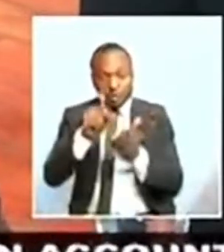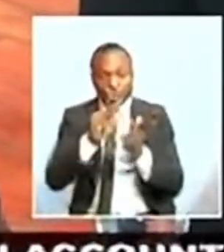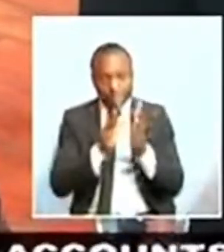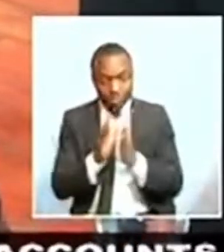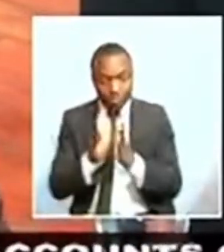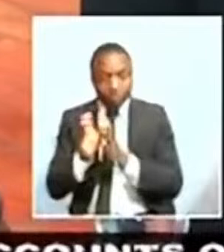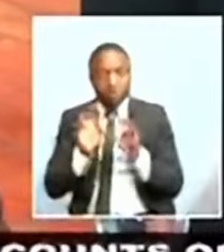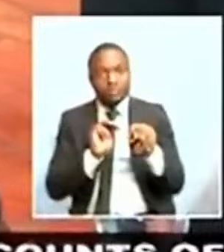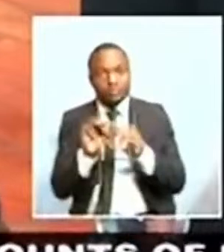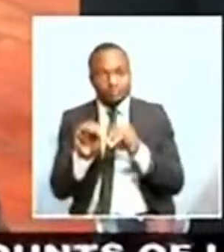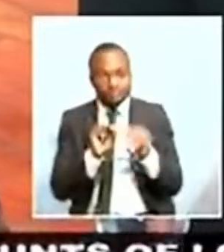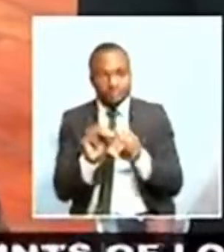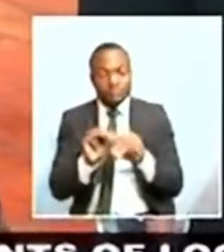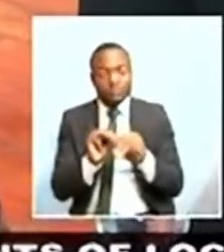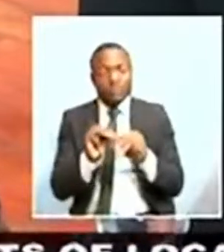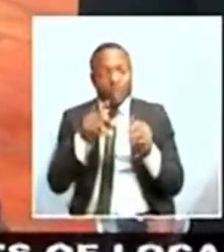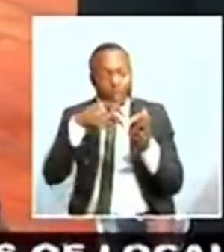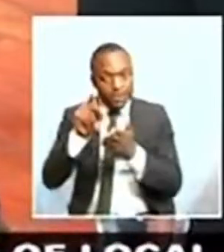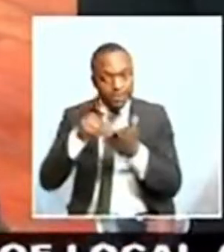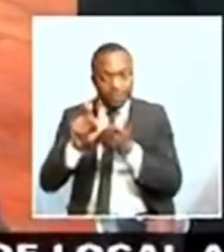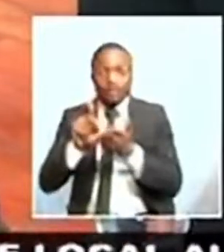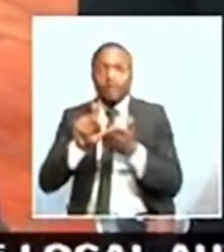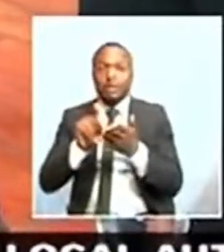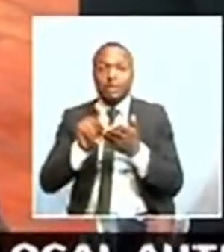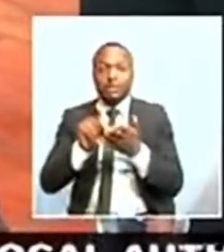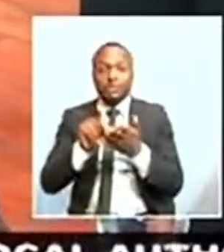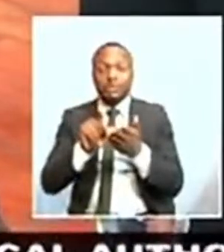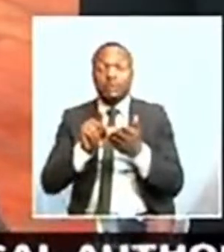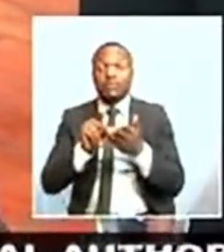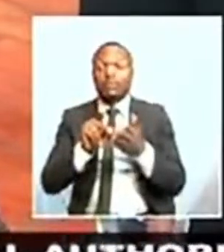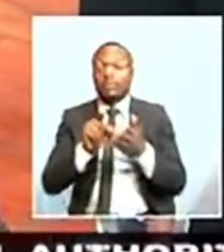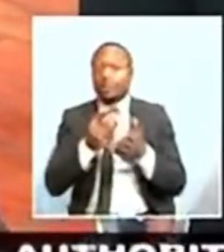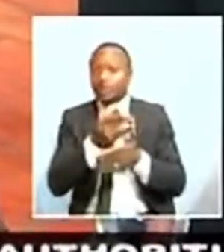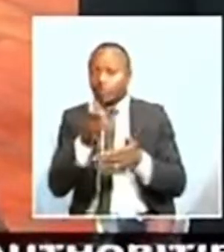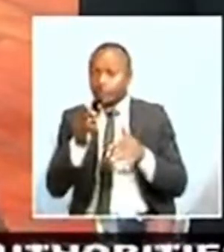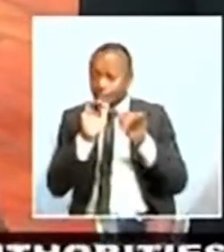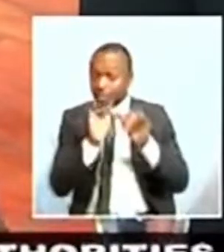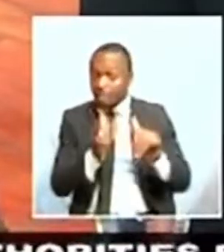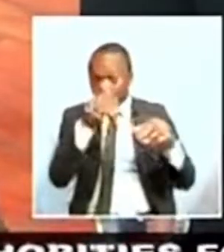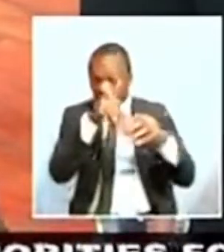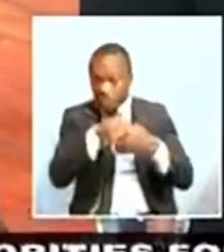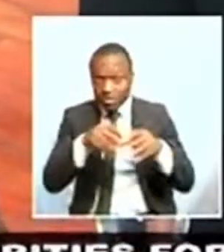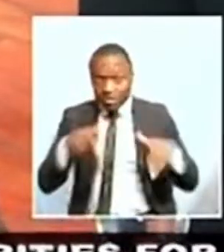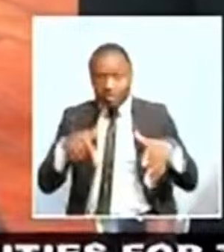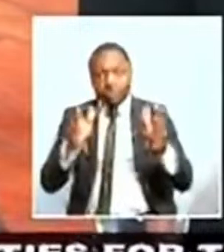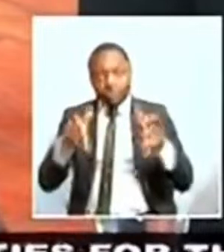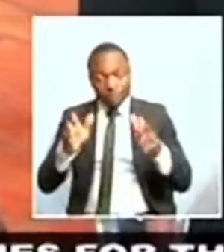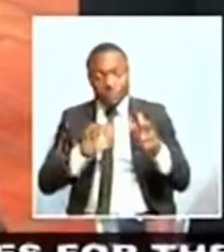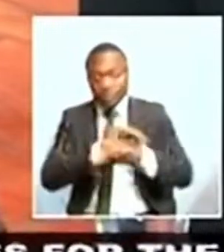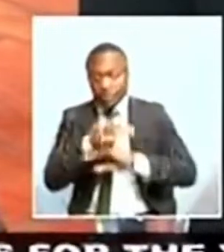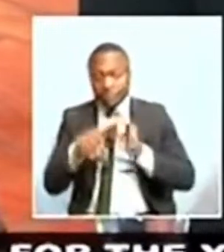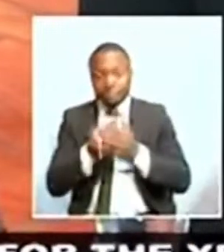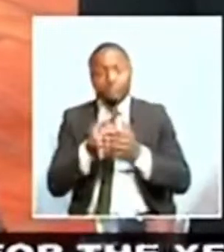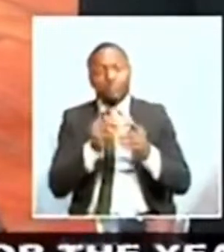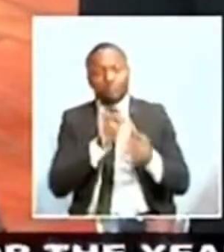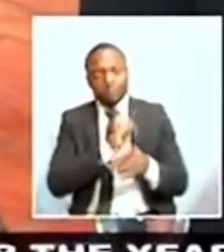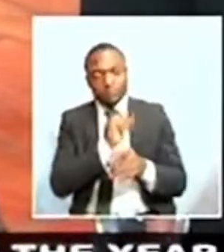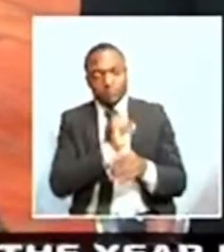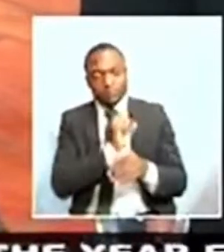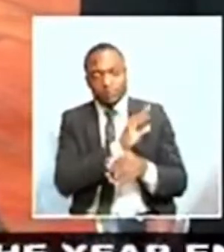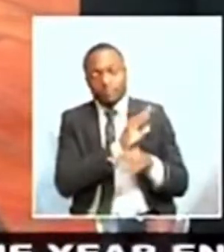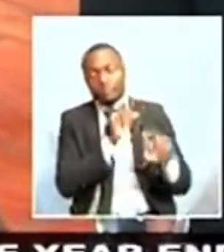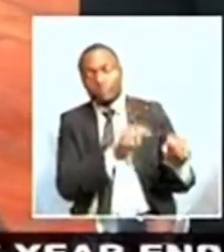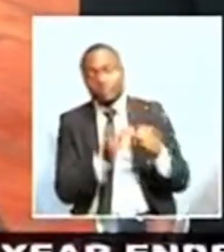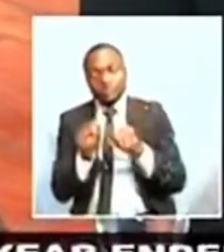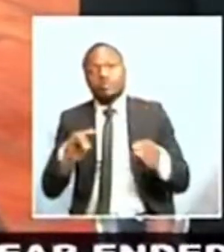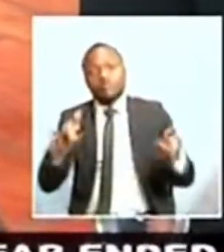plan, management managed to settle all settling-in allowances for all the staff that were transferred to the local authority as well as part